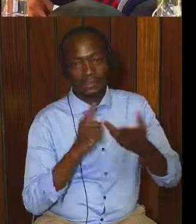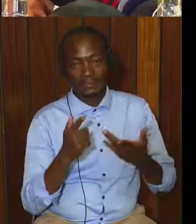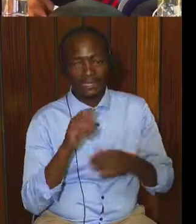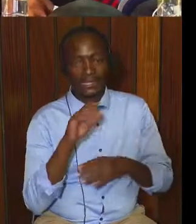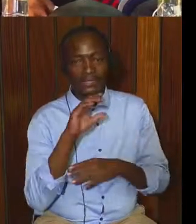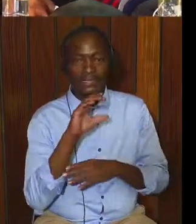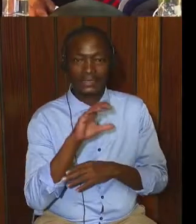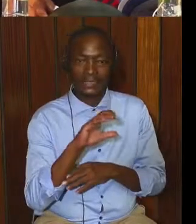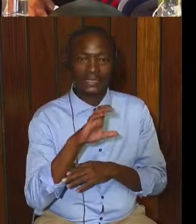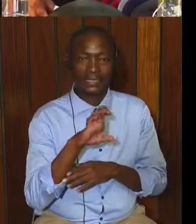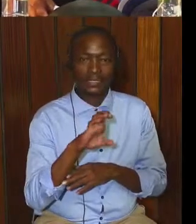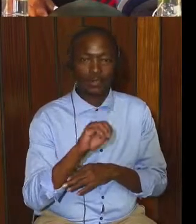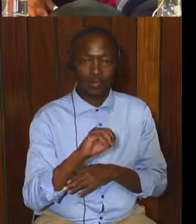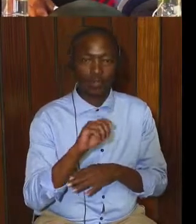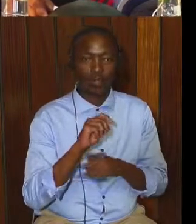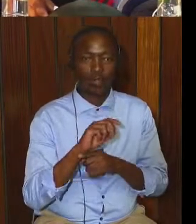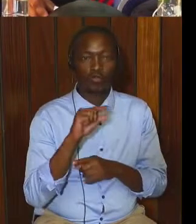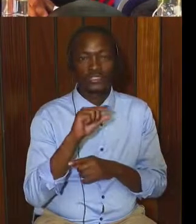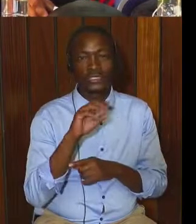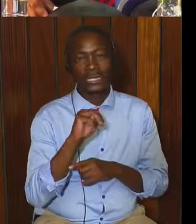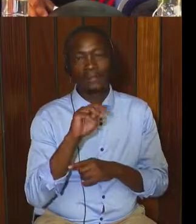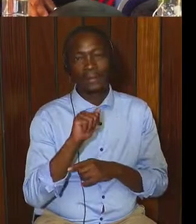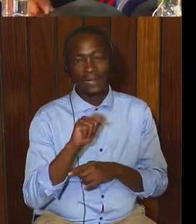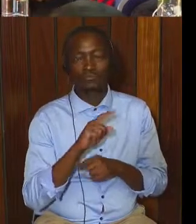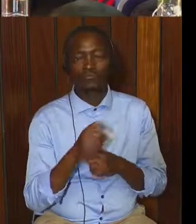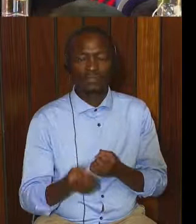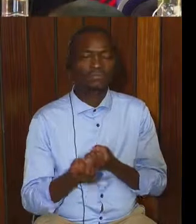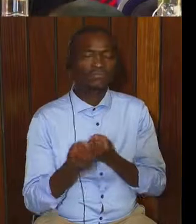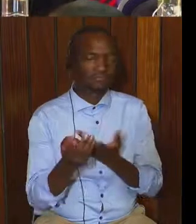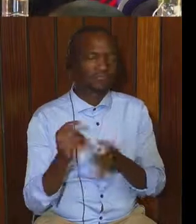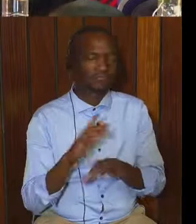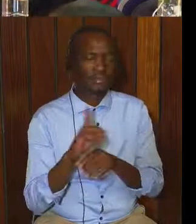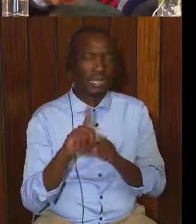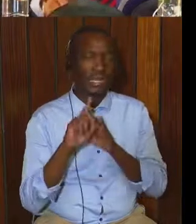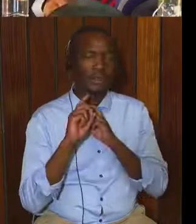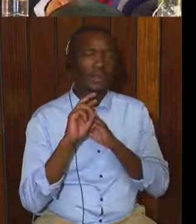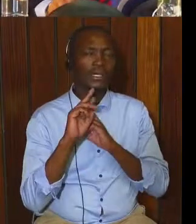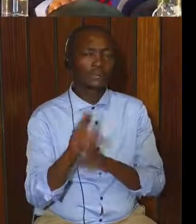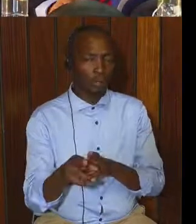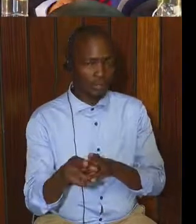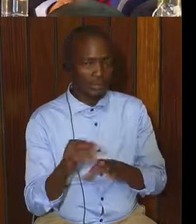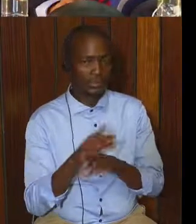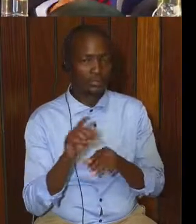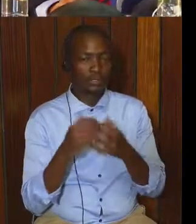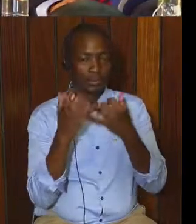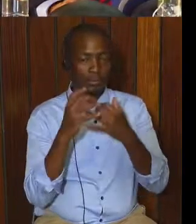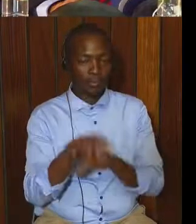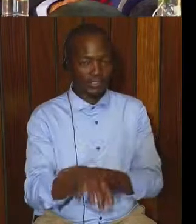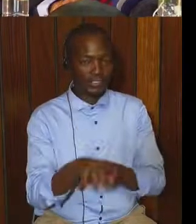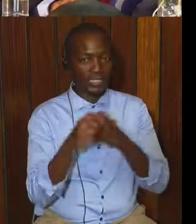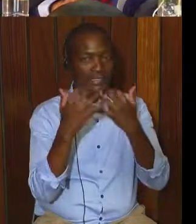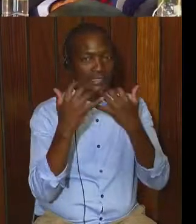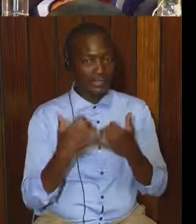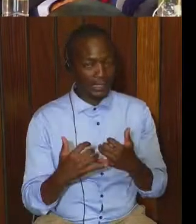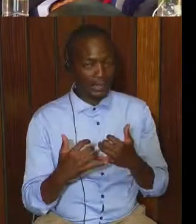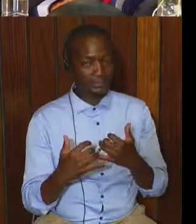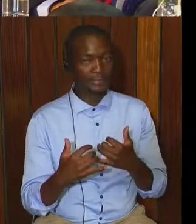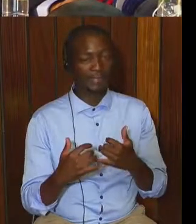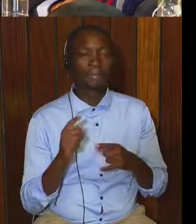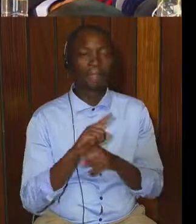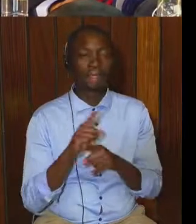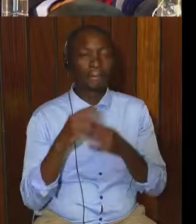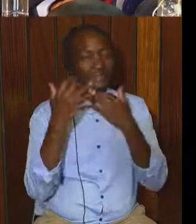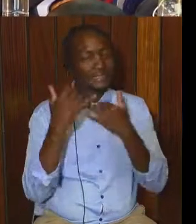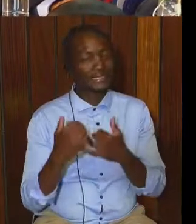of GMA, we have submitted our responses to the Provincial Treasury, but the Provincial Treasury has